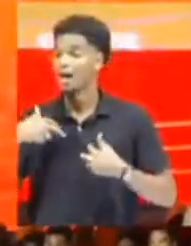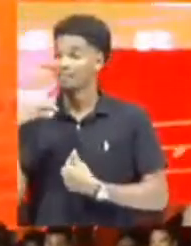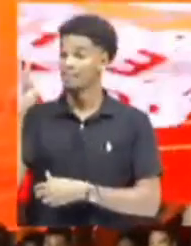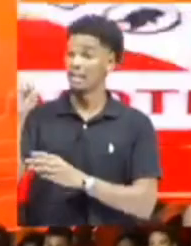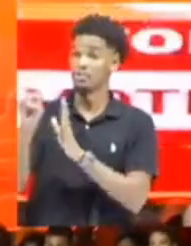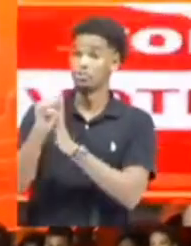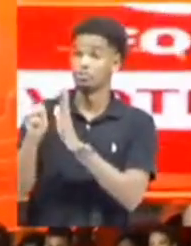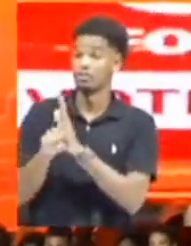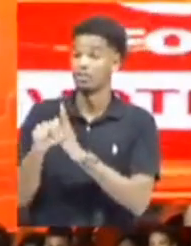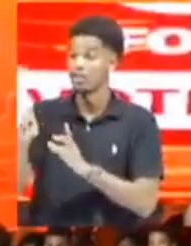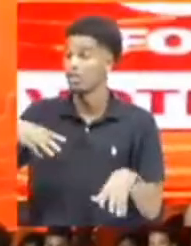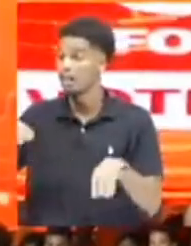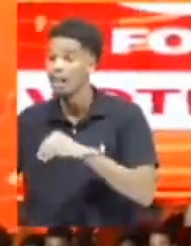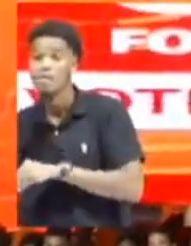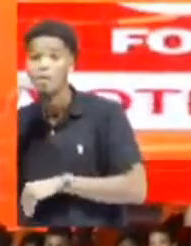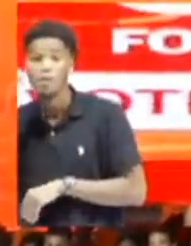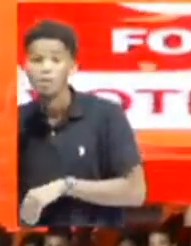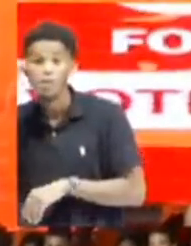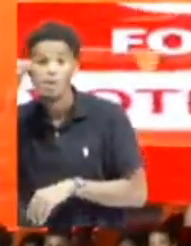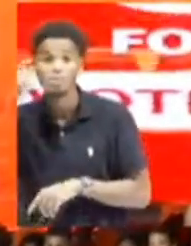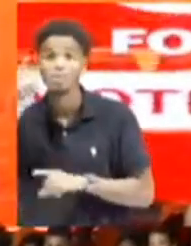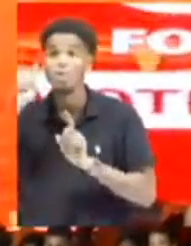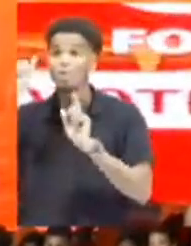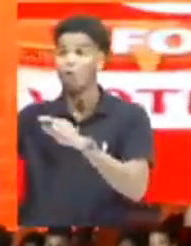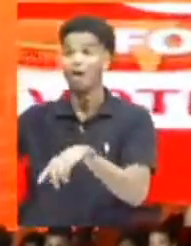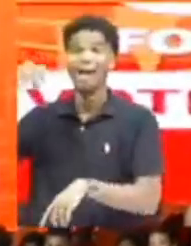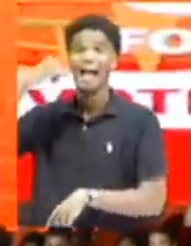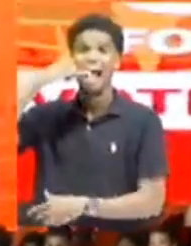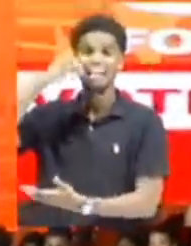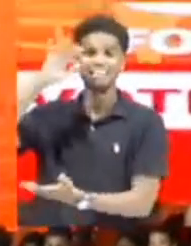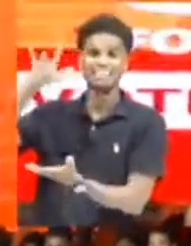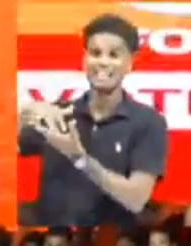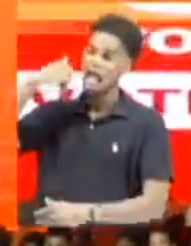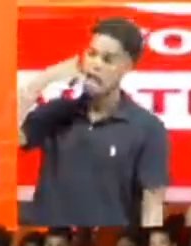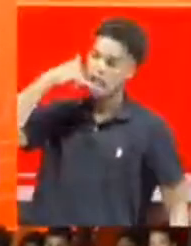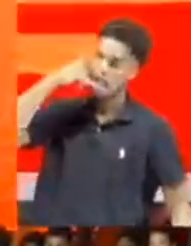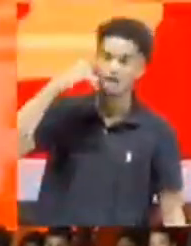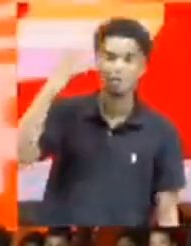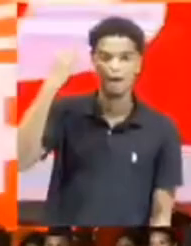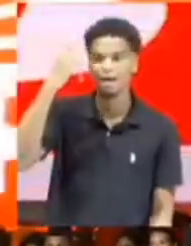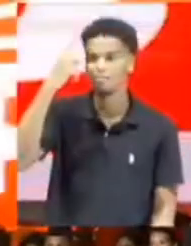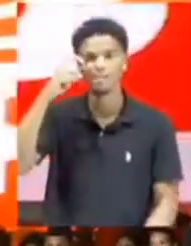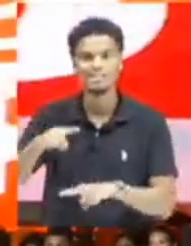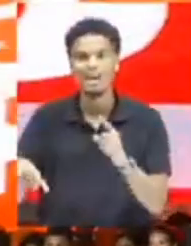call center because they can't afford university.